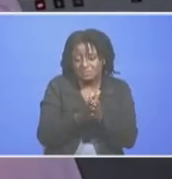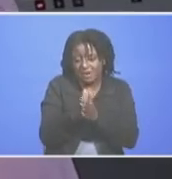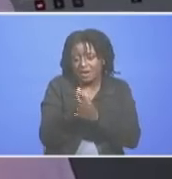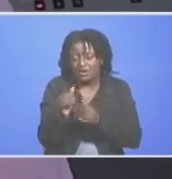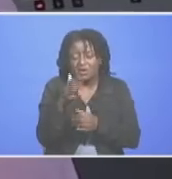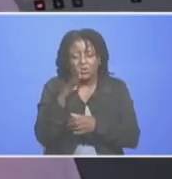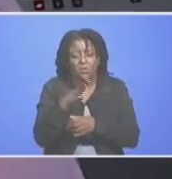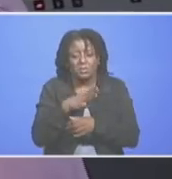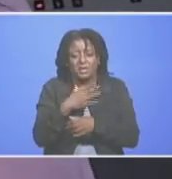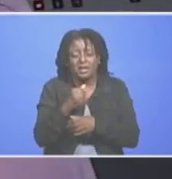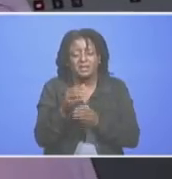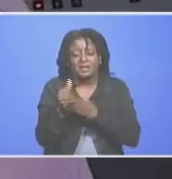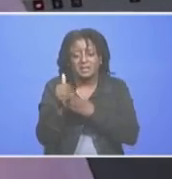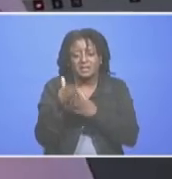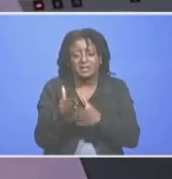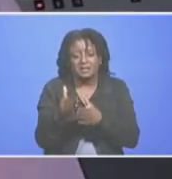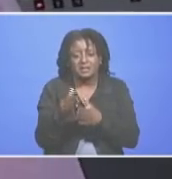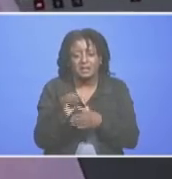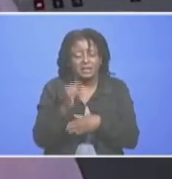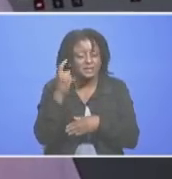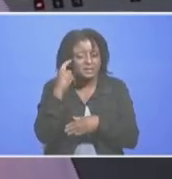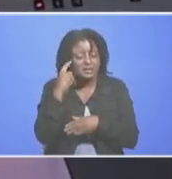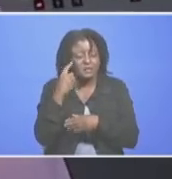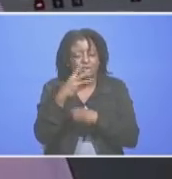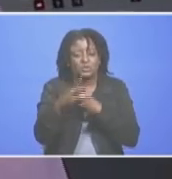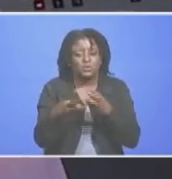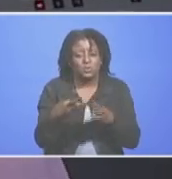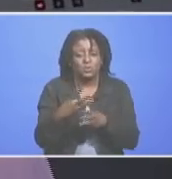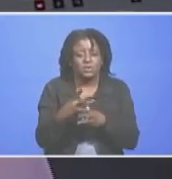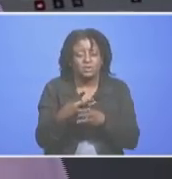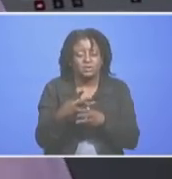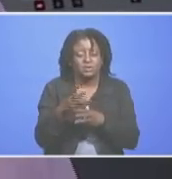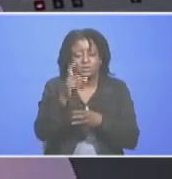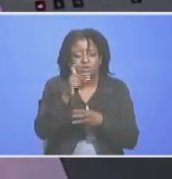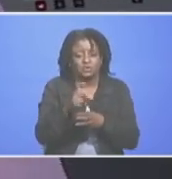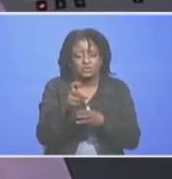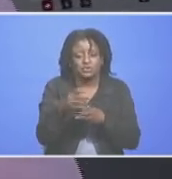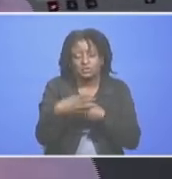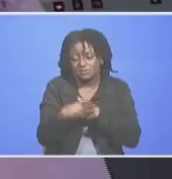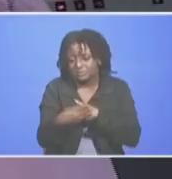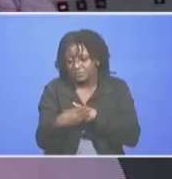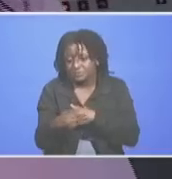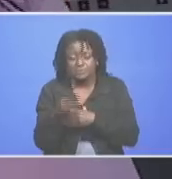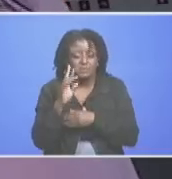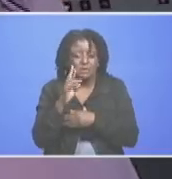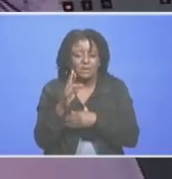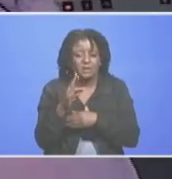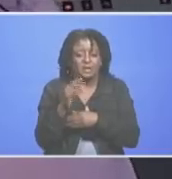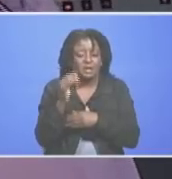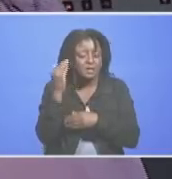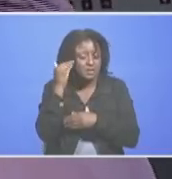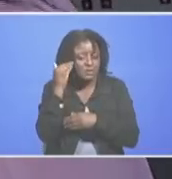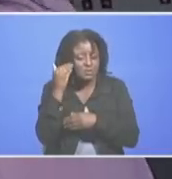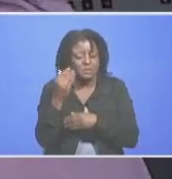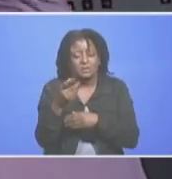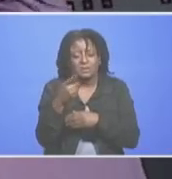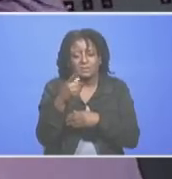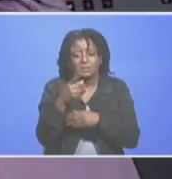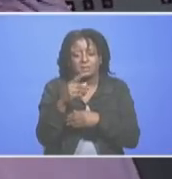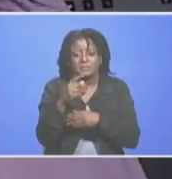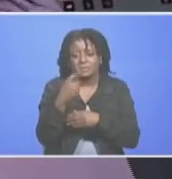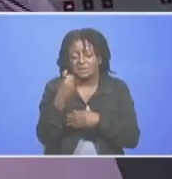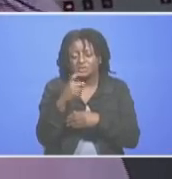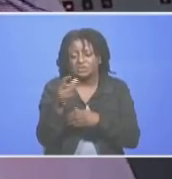I just think like, the world should know more about her, because of course I know she's very well known in Bahamas, but beyond of that, she needs to